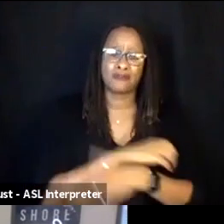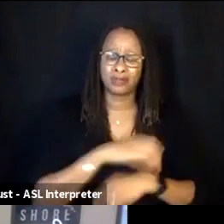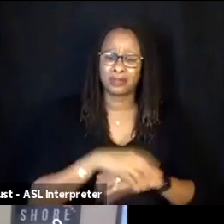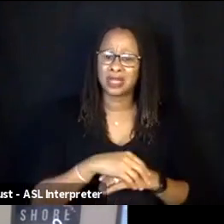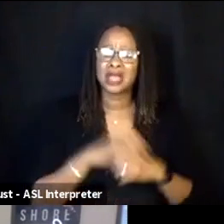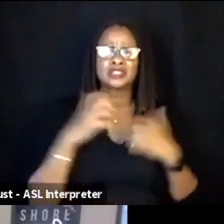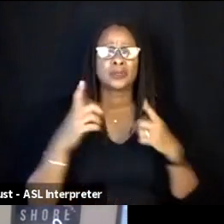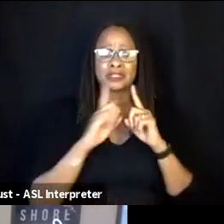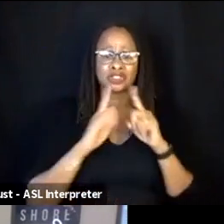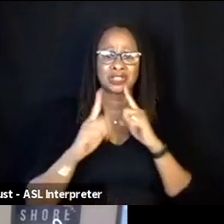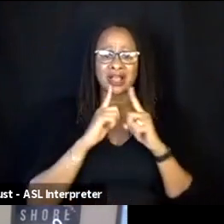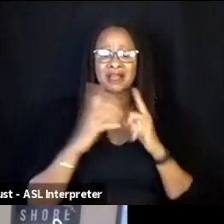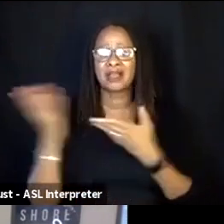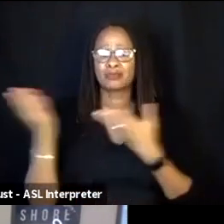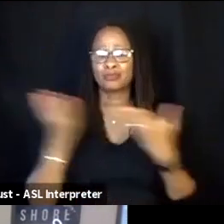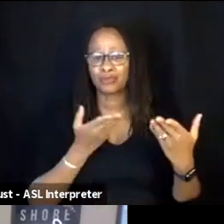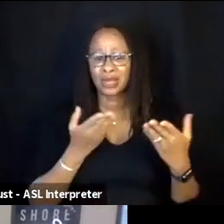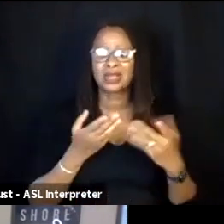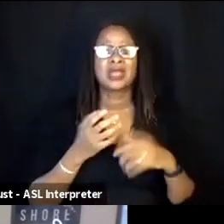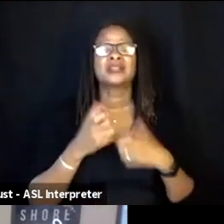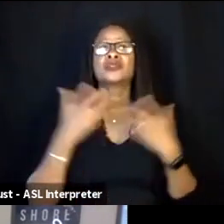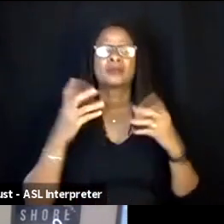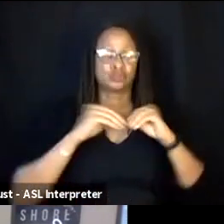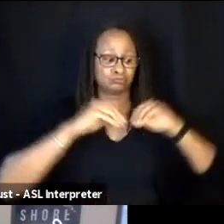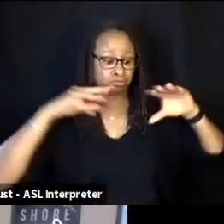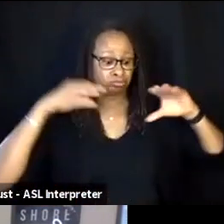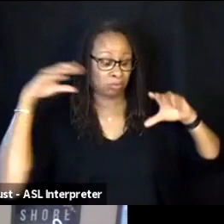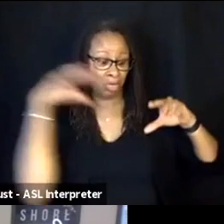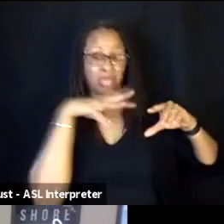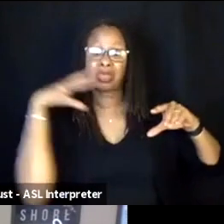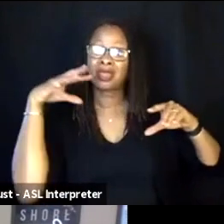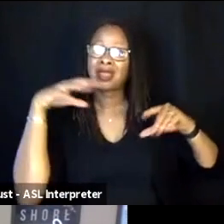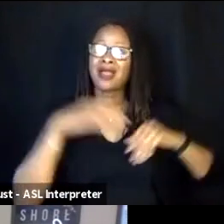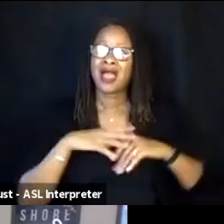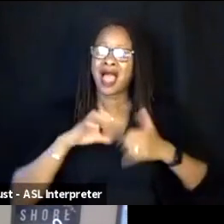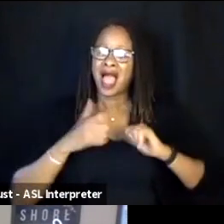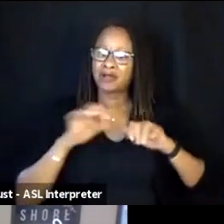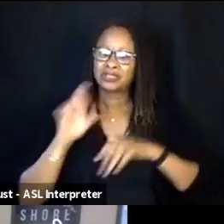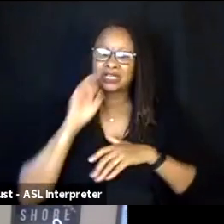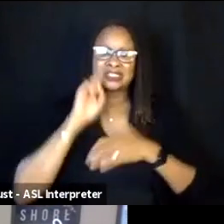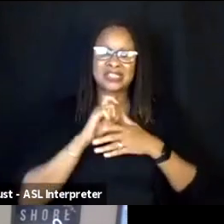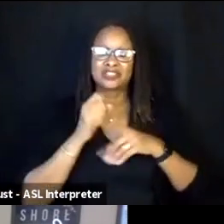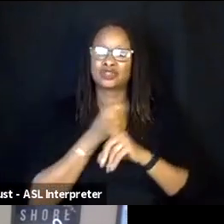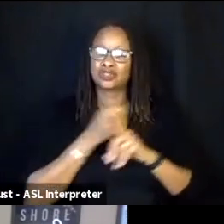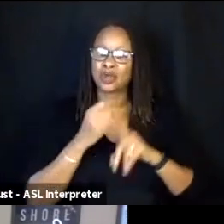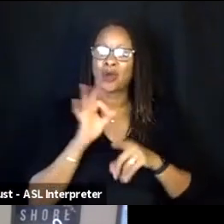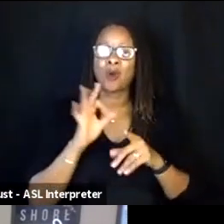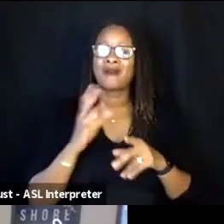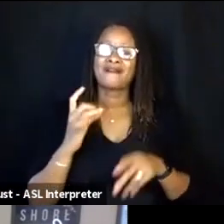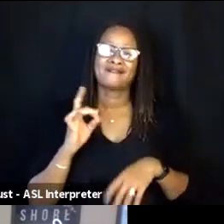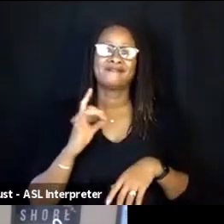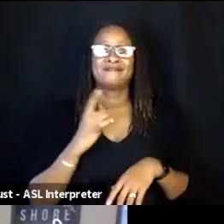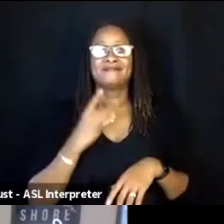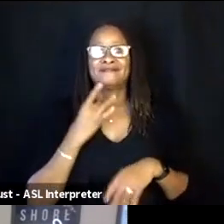to dialogue and bring so much to light. How does, if at all, sexual assault or victims of domestic violence fall